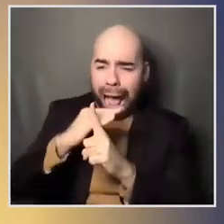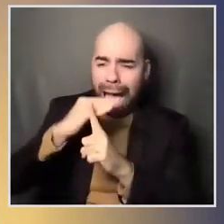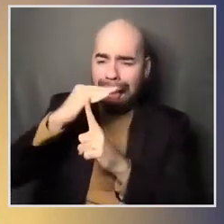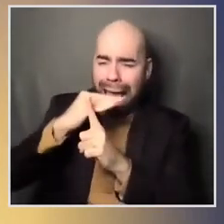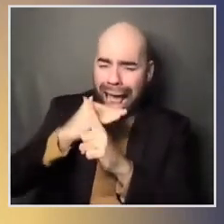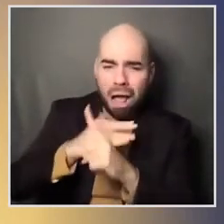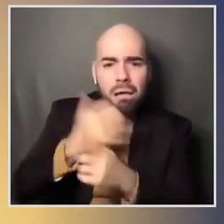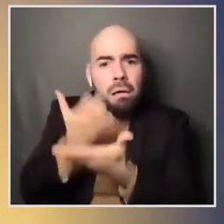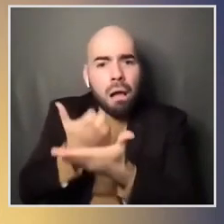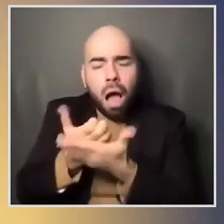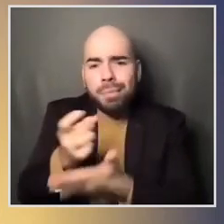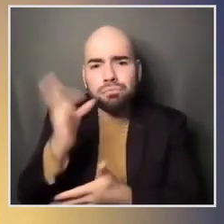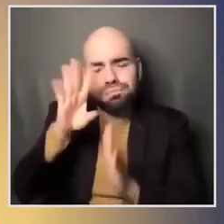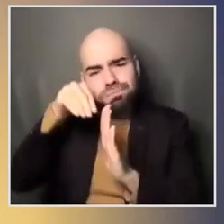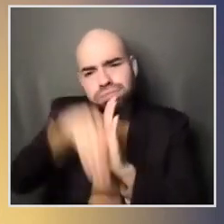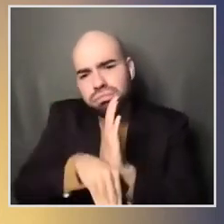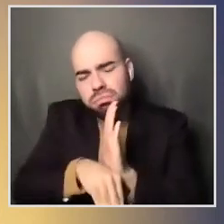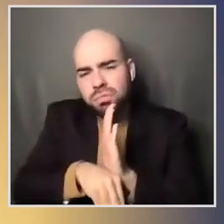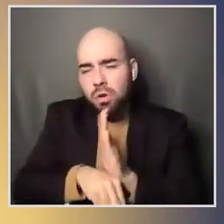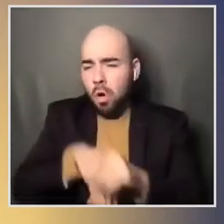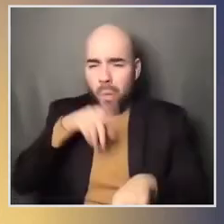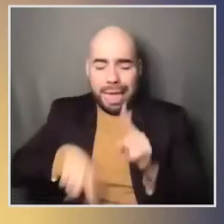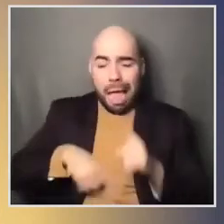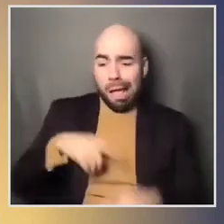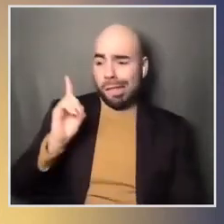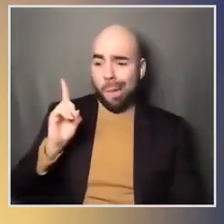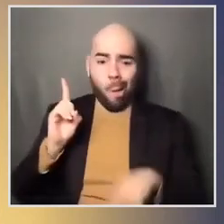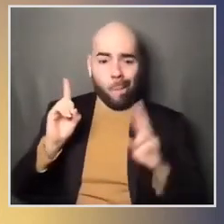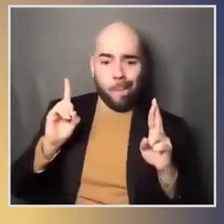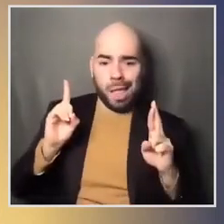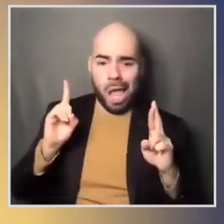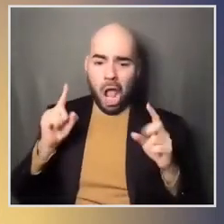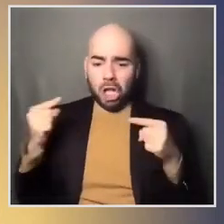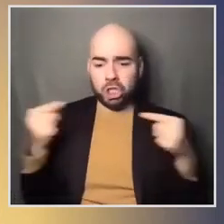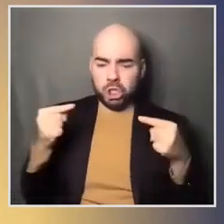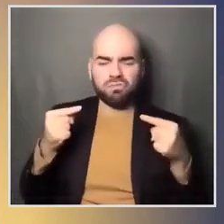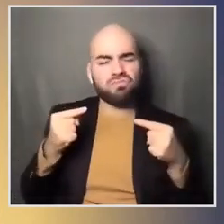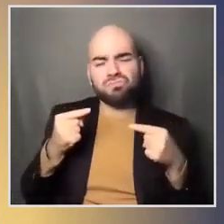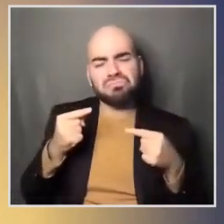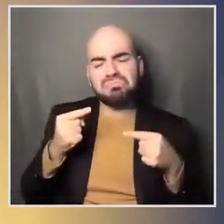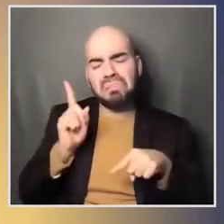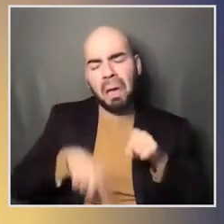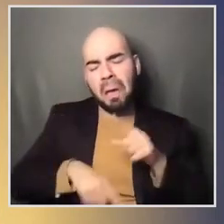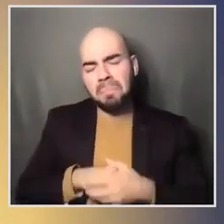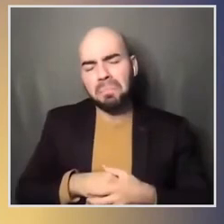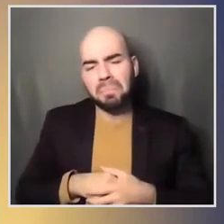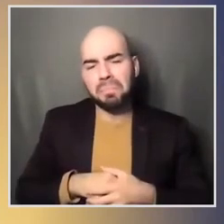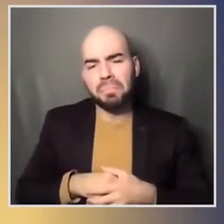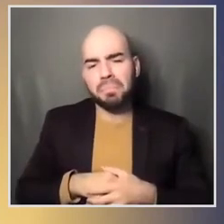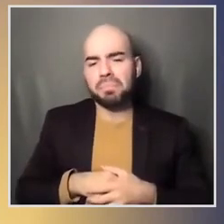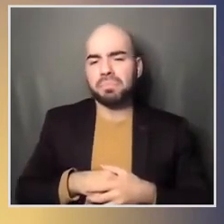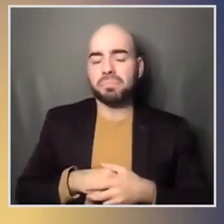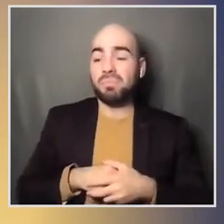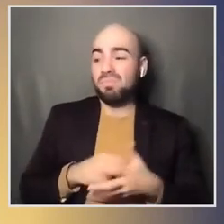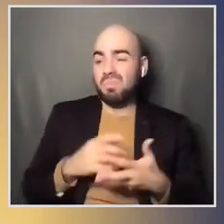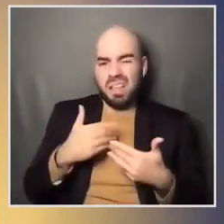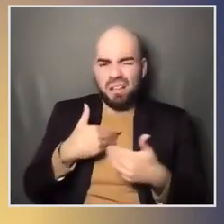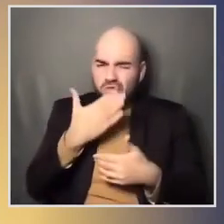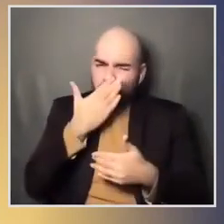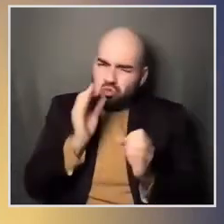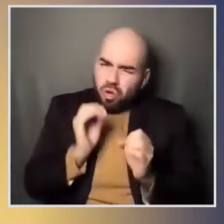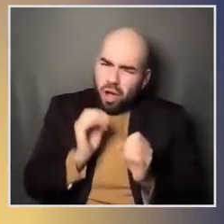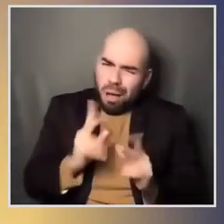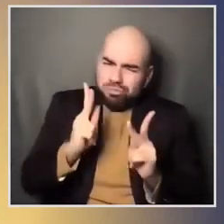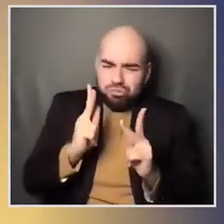warfare. You know, and more than that, we have such an incredible opportunity to build the future we want